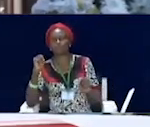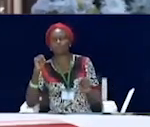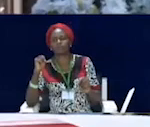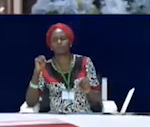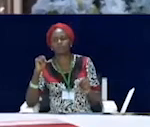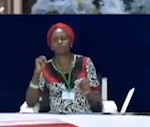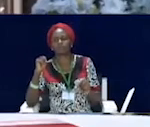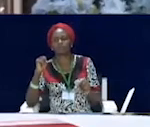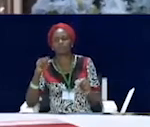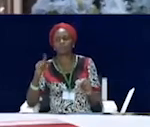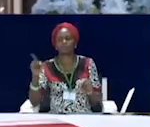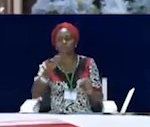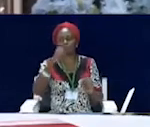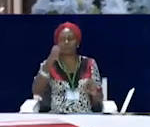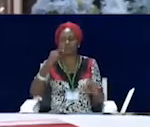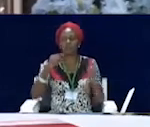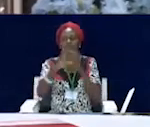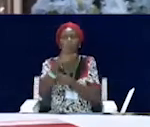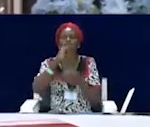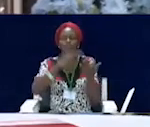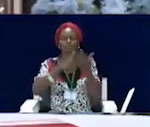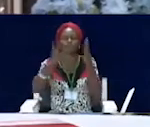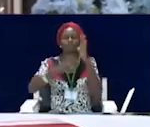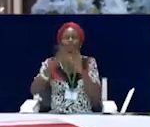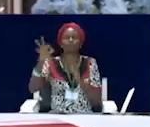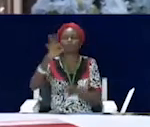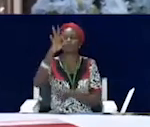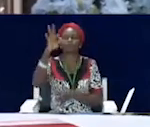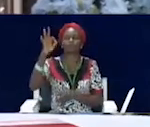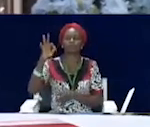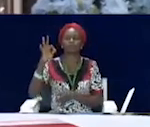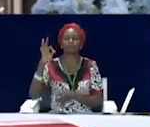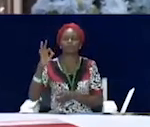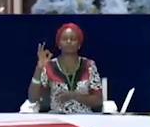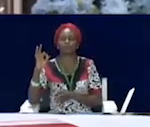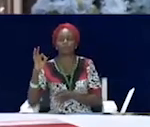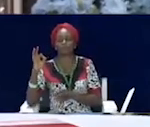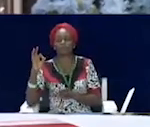You know, God is the Holy Spirit.